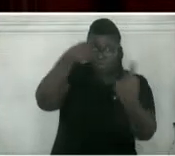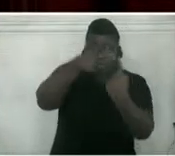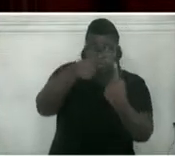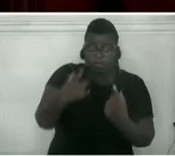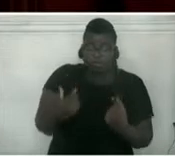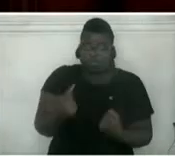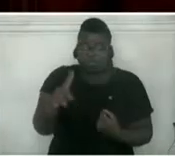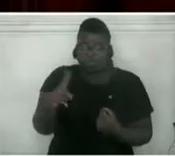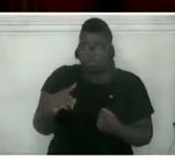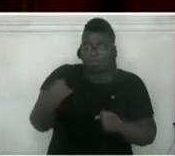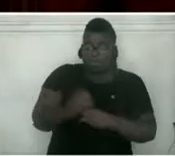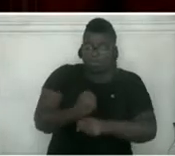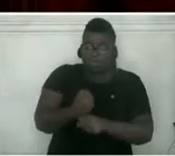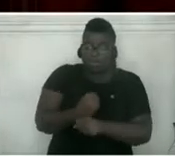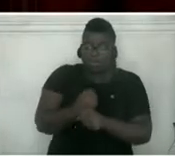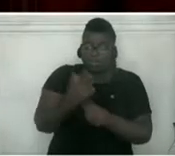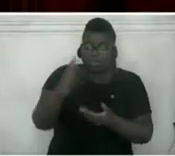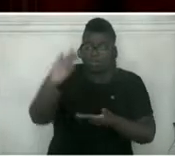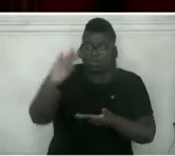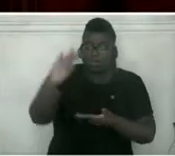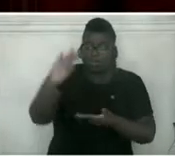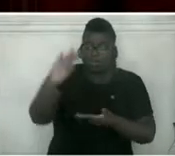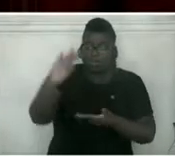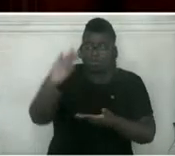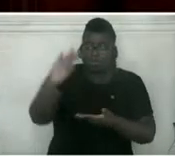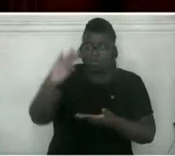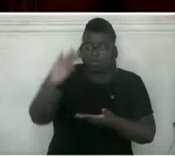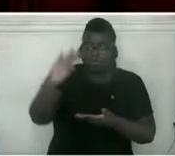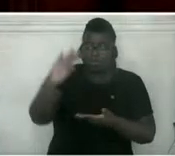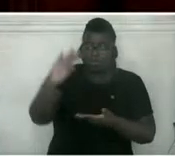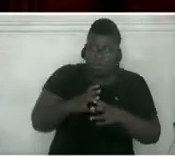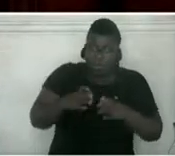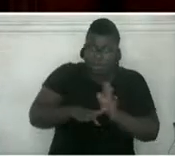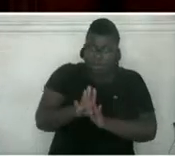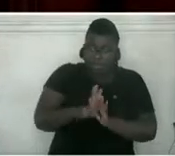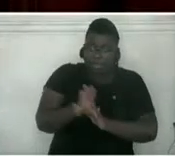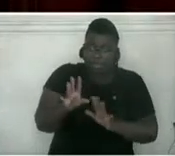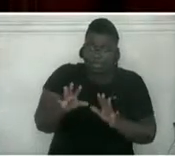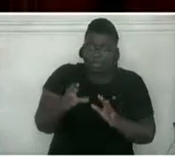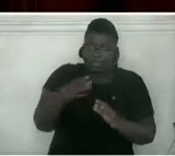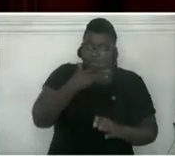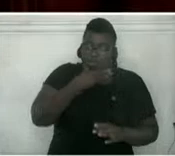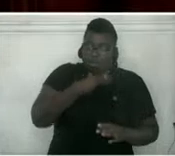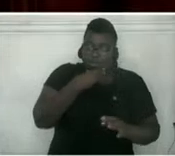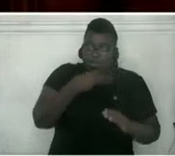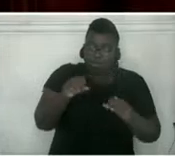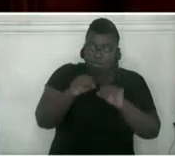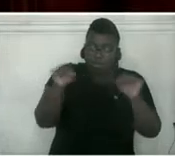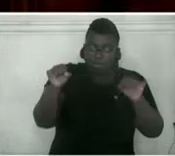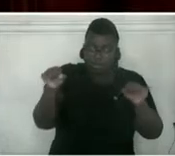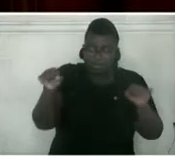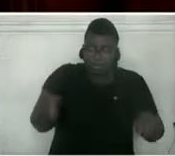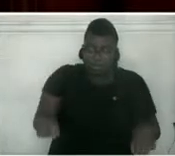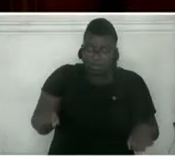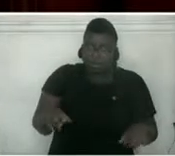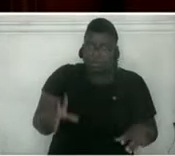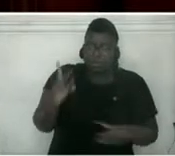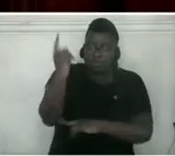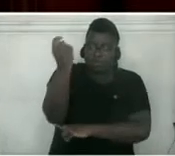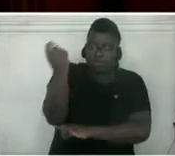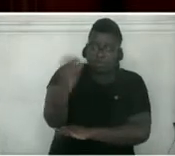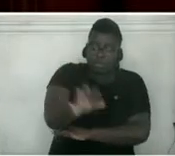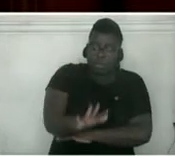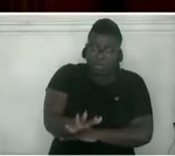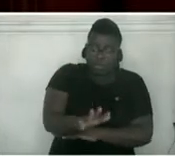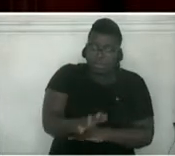and maximize a viable goat production system for rural and peri-urban areas.